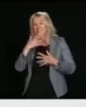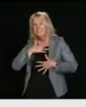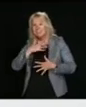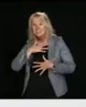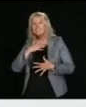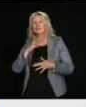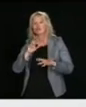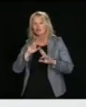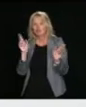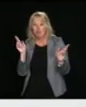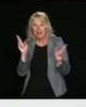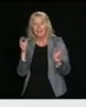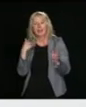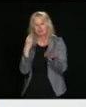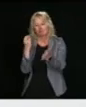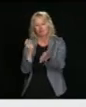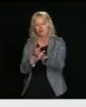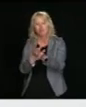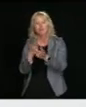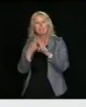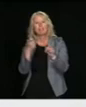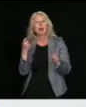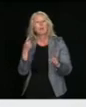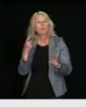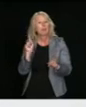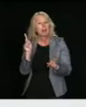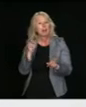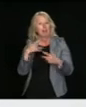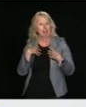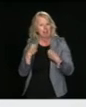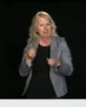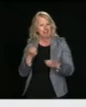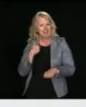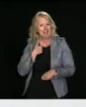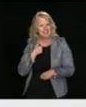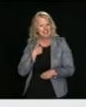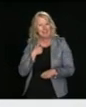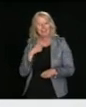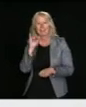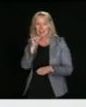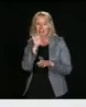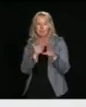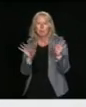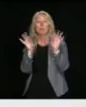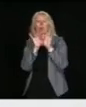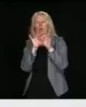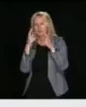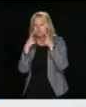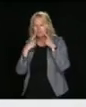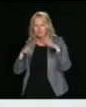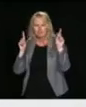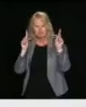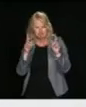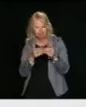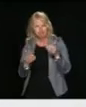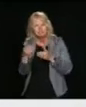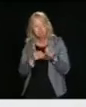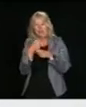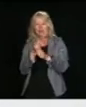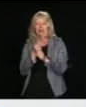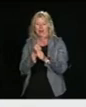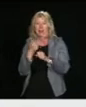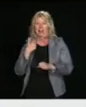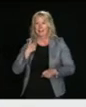from Health Canada. This important step is another milestone in our Made in Canada project, and it demonstrates